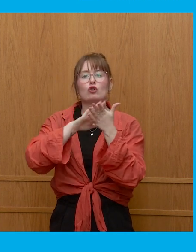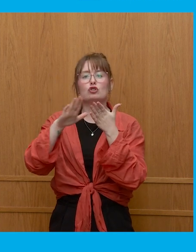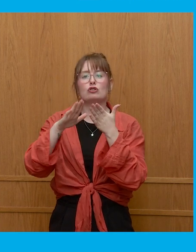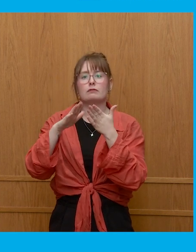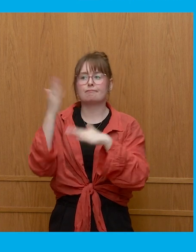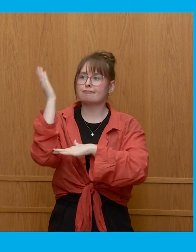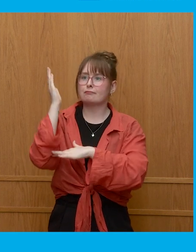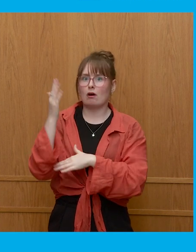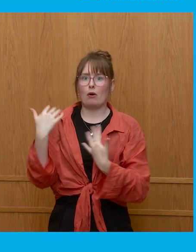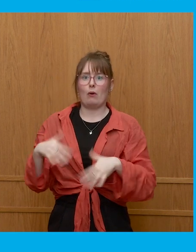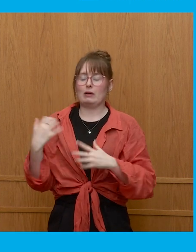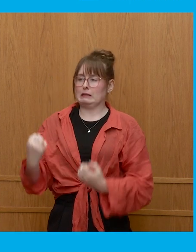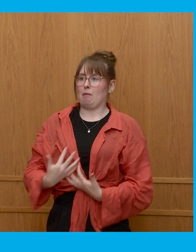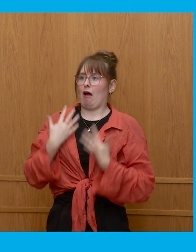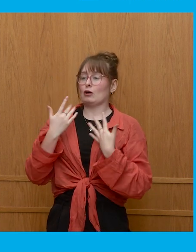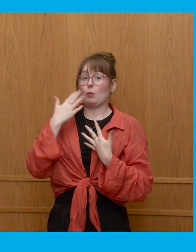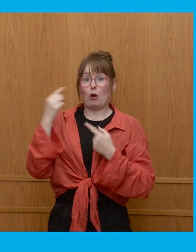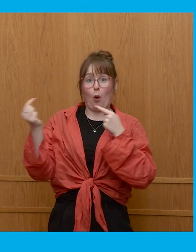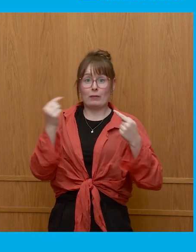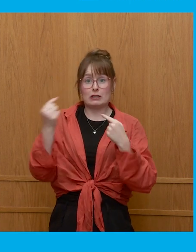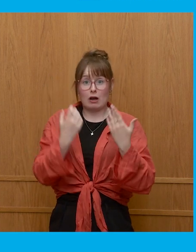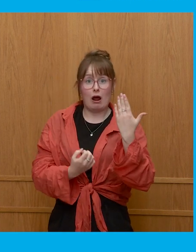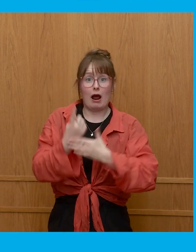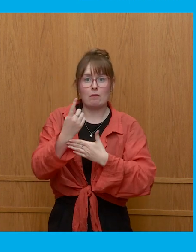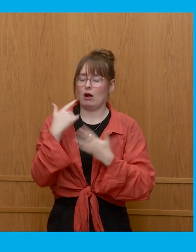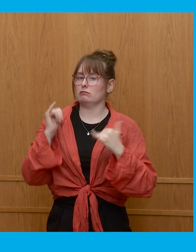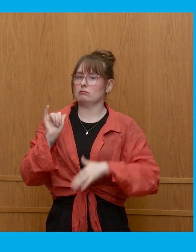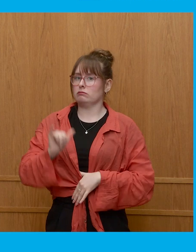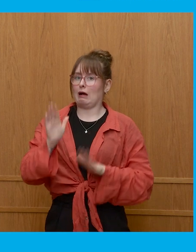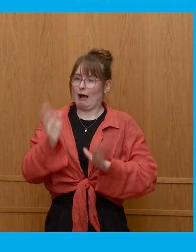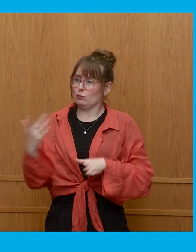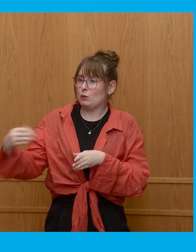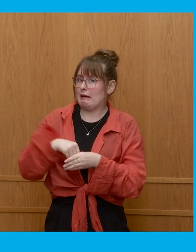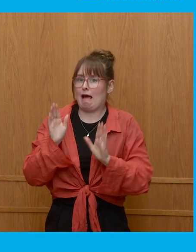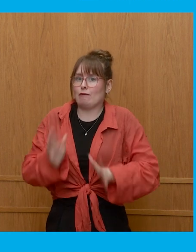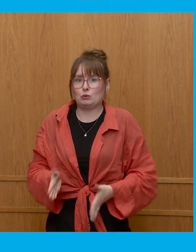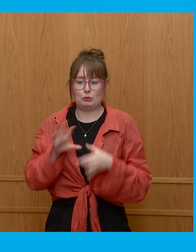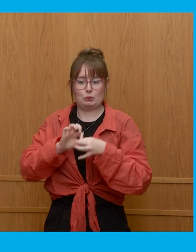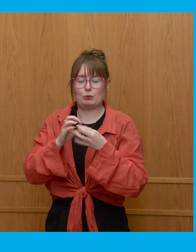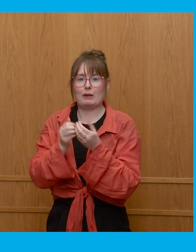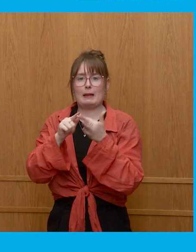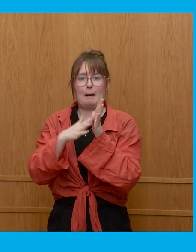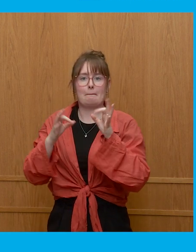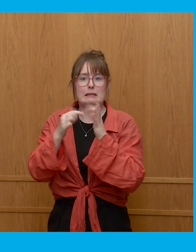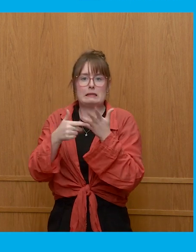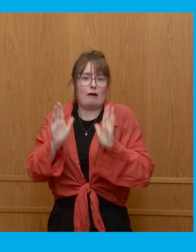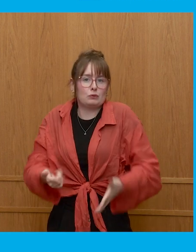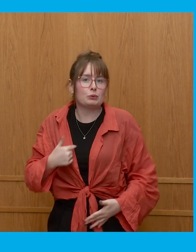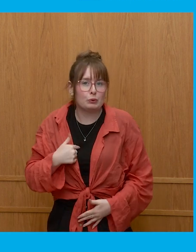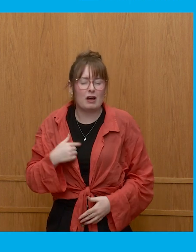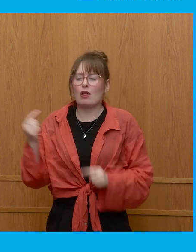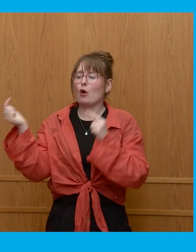inspiring. So when the competition came along, I jumped at the chance to come and work. And that's, the